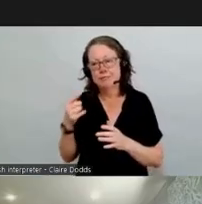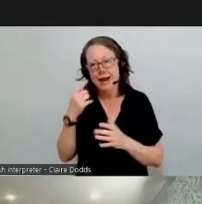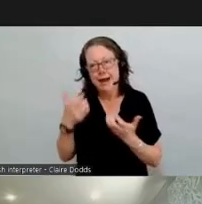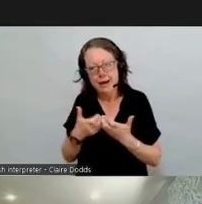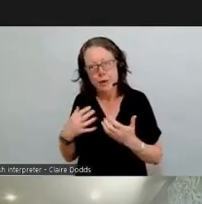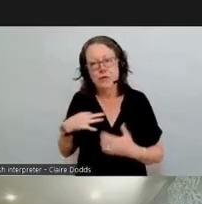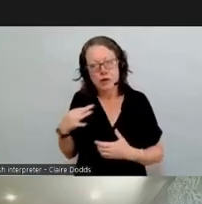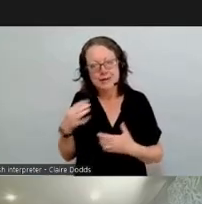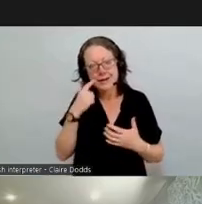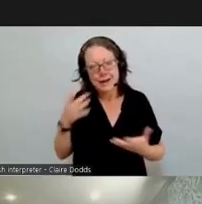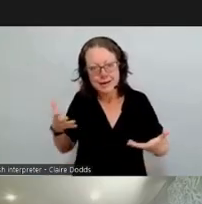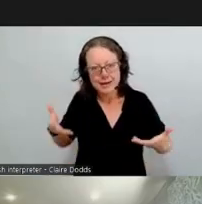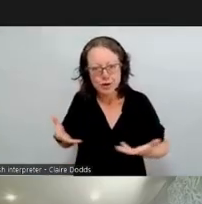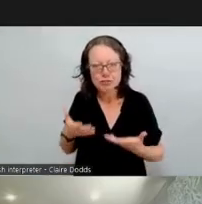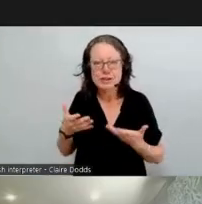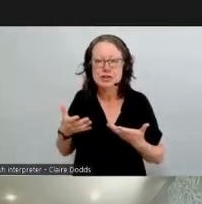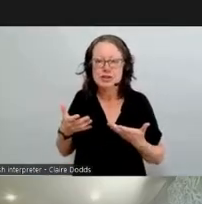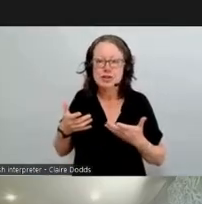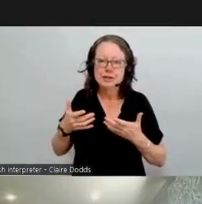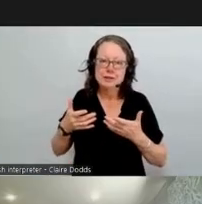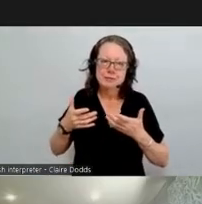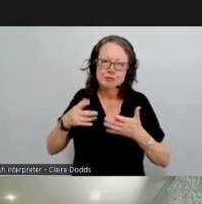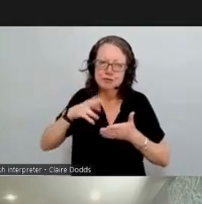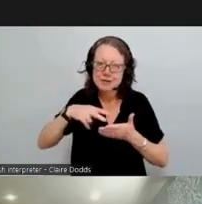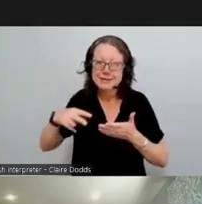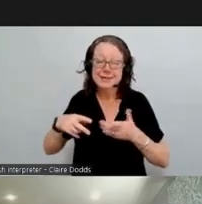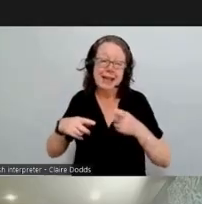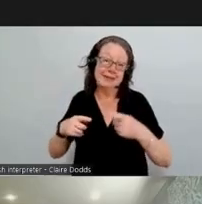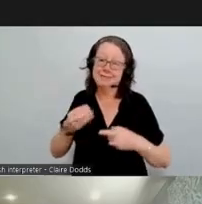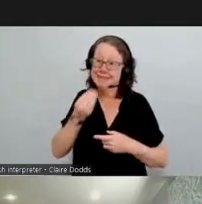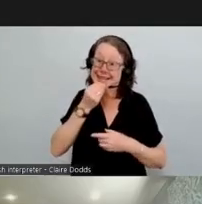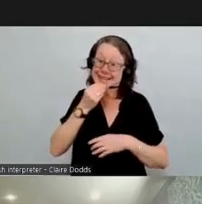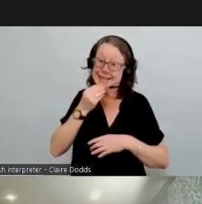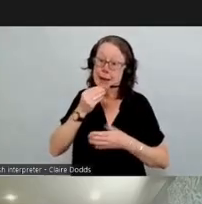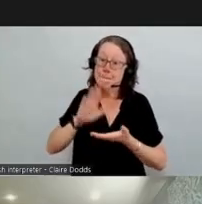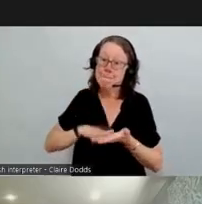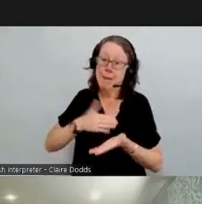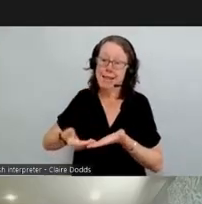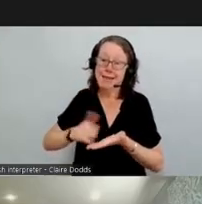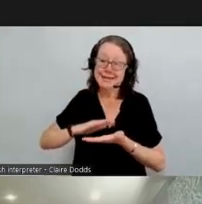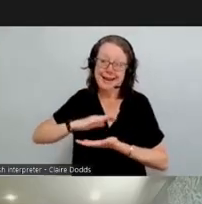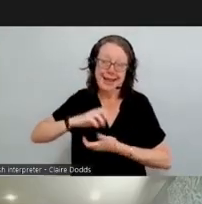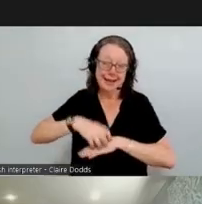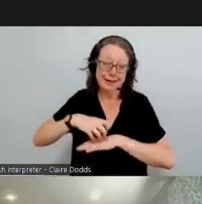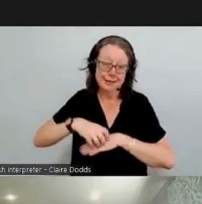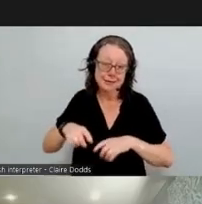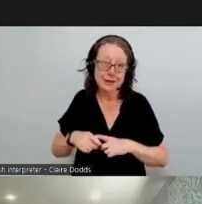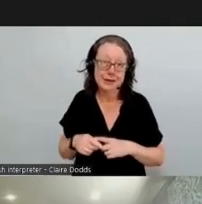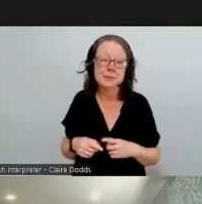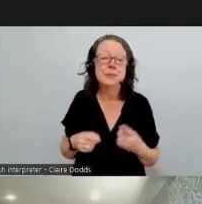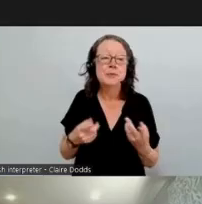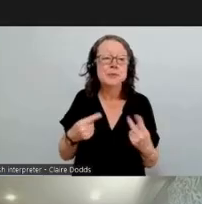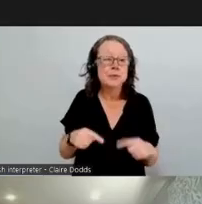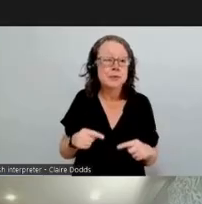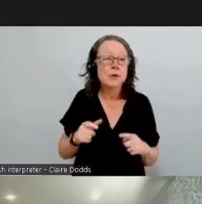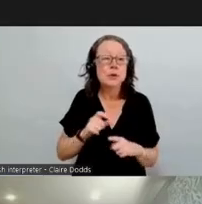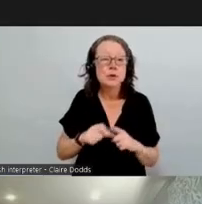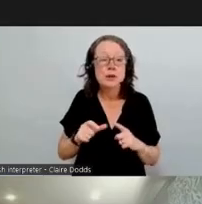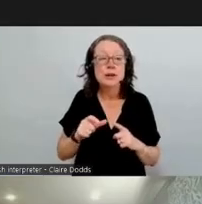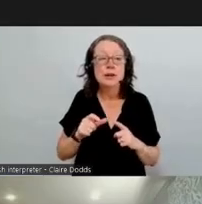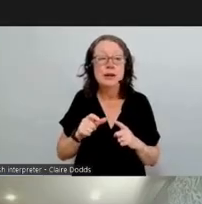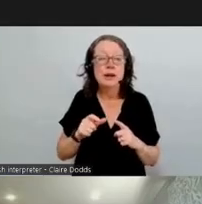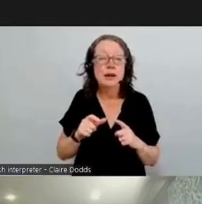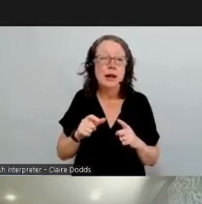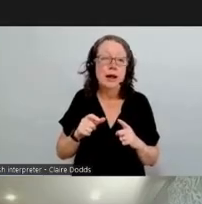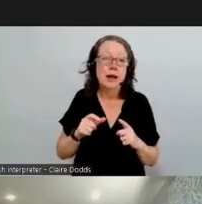giant marmalade sandwich cake. And so we're doing volunteering in schools, in workplaces, in communities and